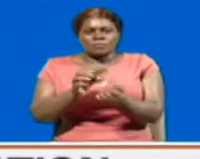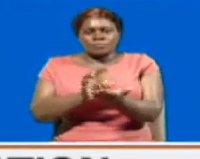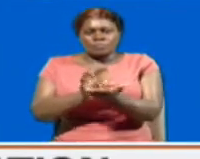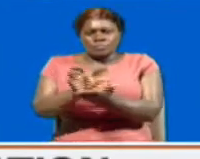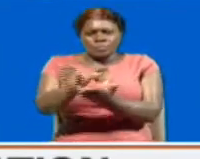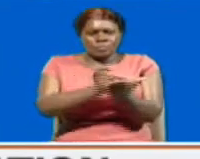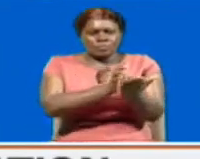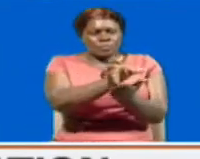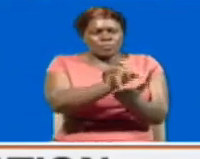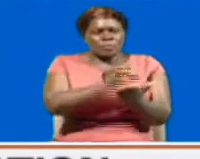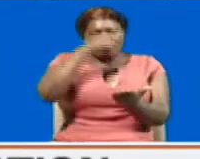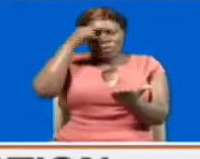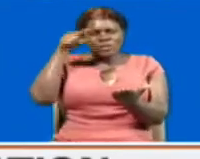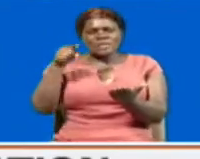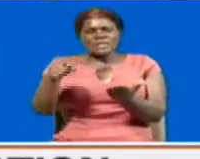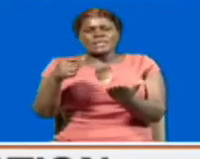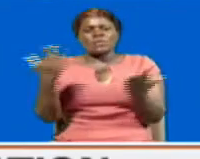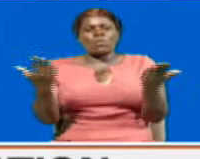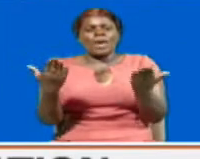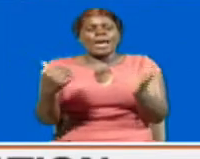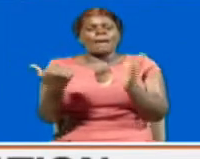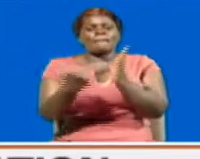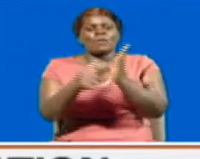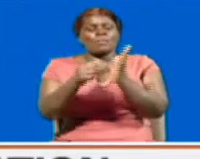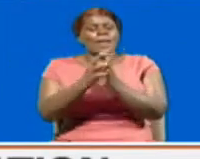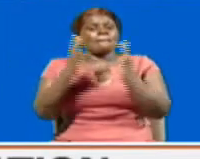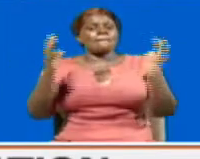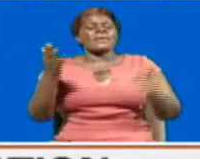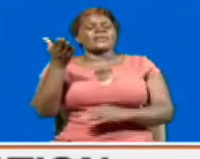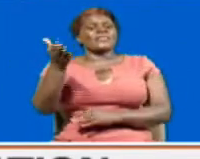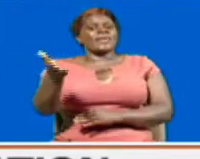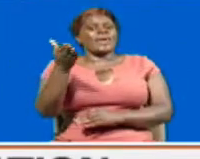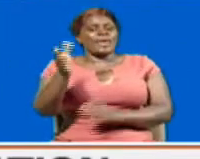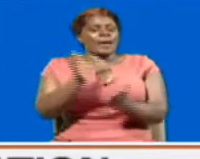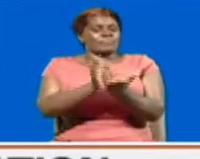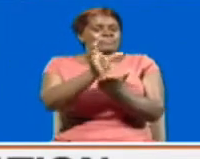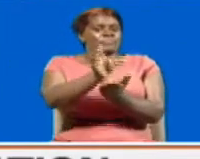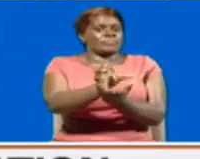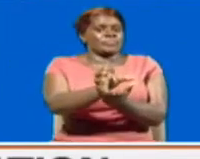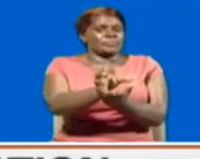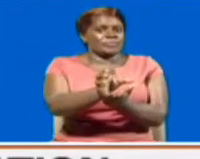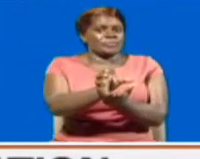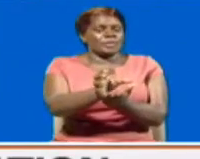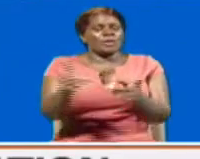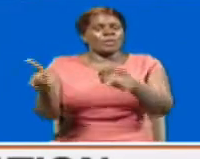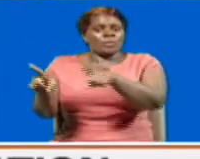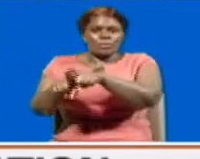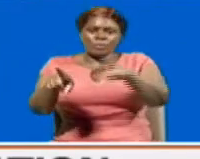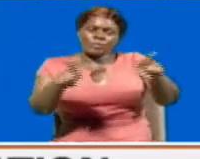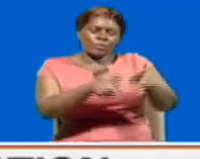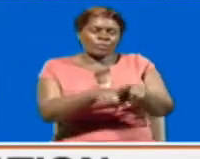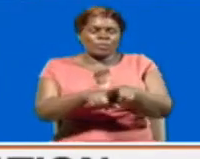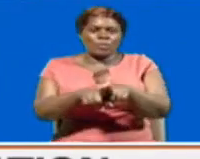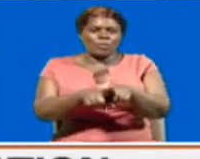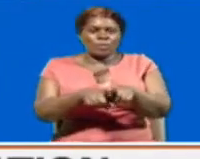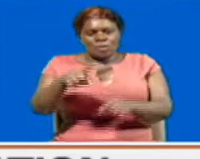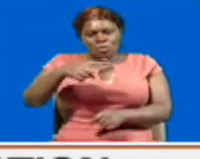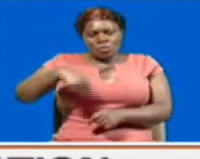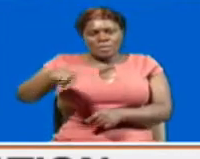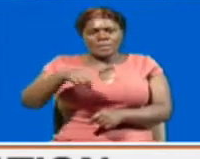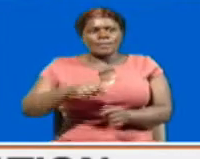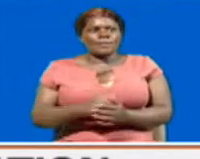emissions, because that is where the biggest problem is, and